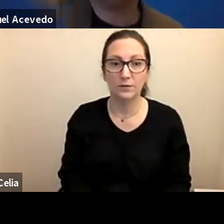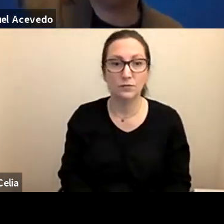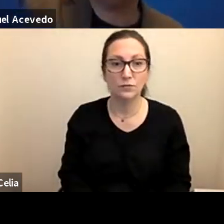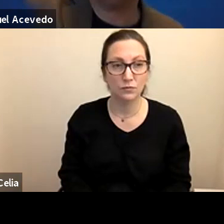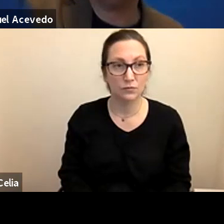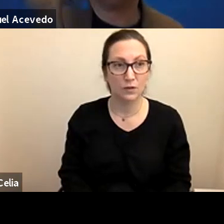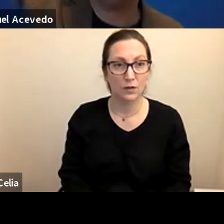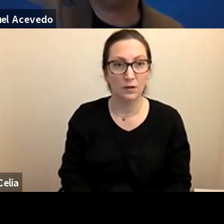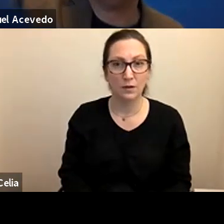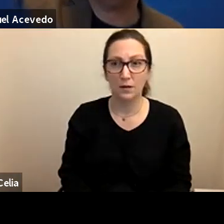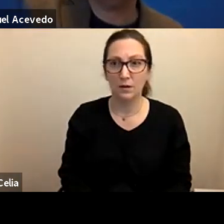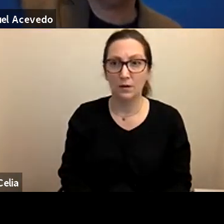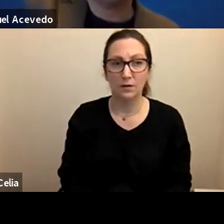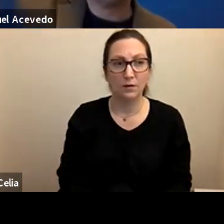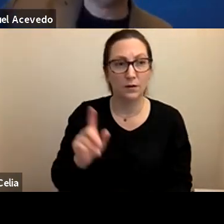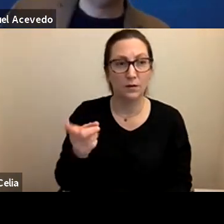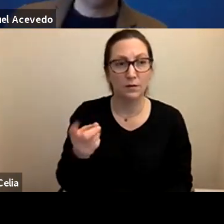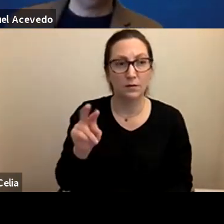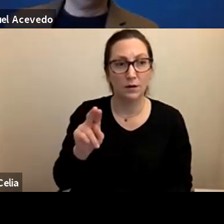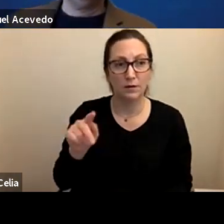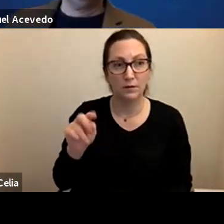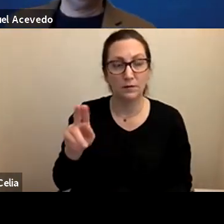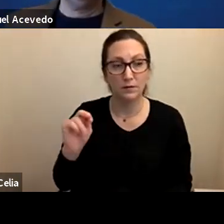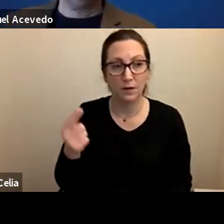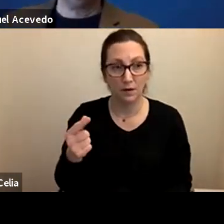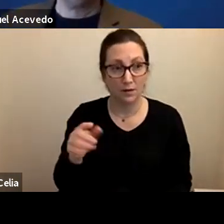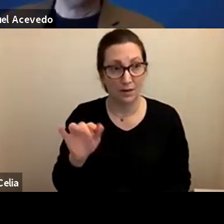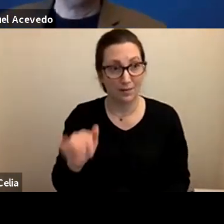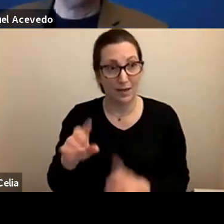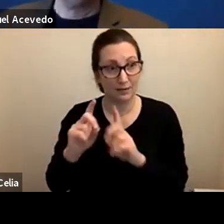So, and is the district definition of rigor the one that Ms. Garrett gave?